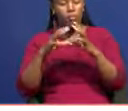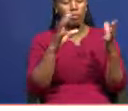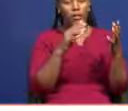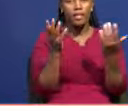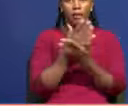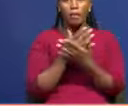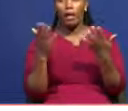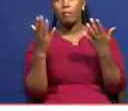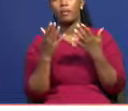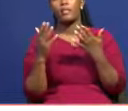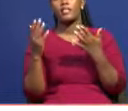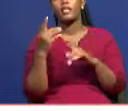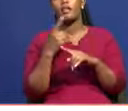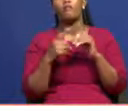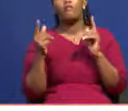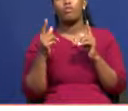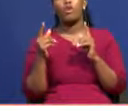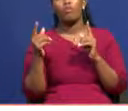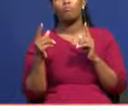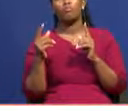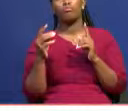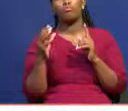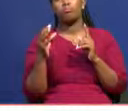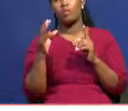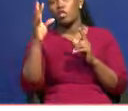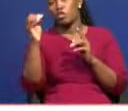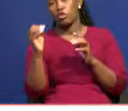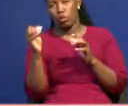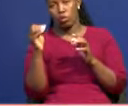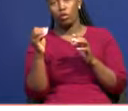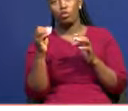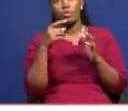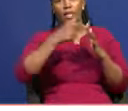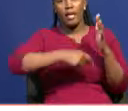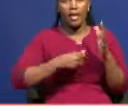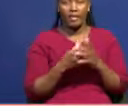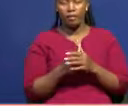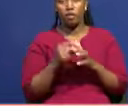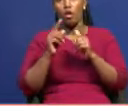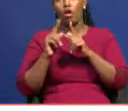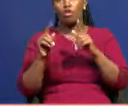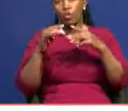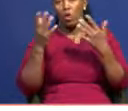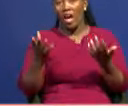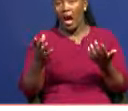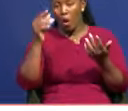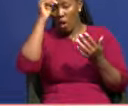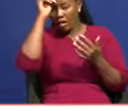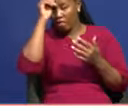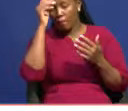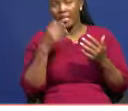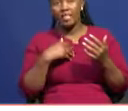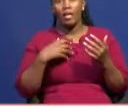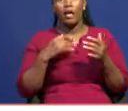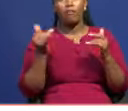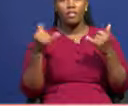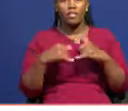exempt or from zero rating to exempt. Yes. And you look at the items in which the government has attempted to